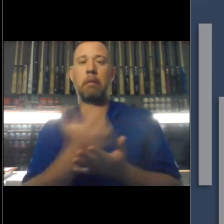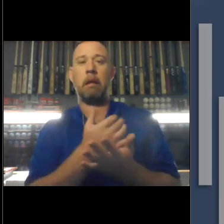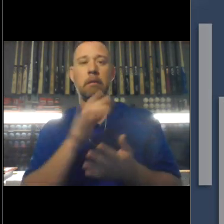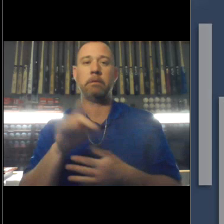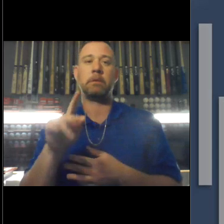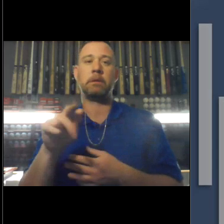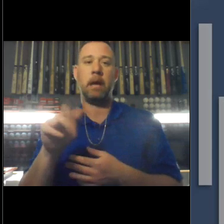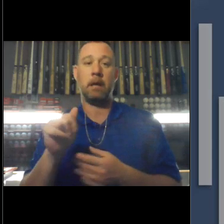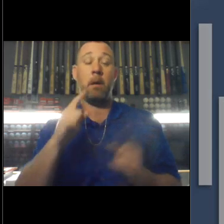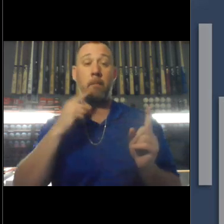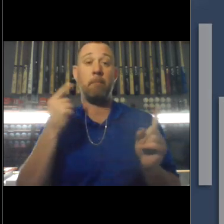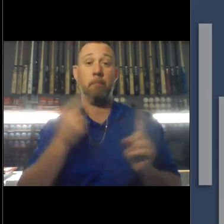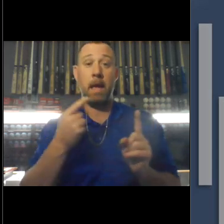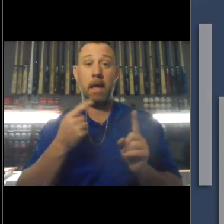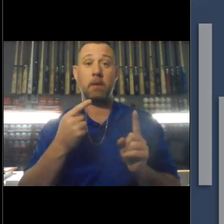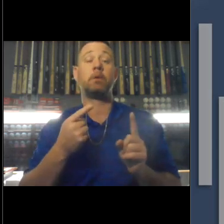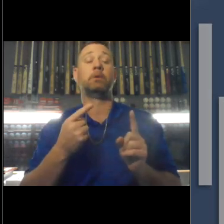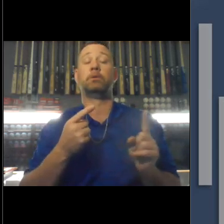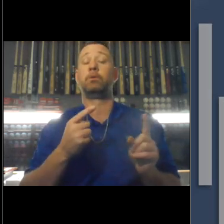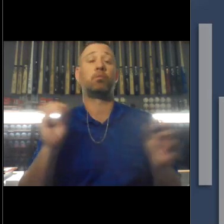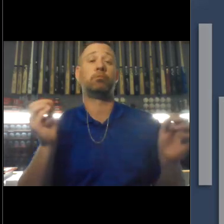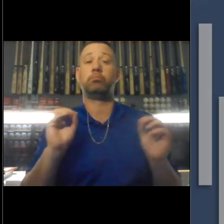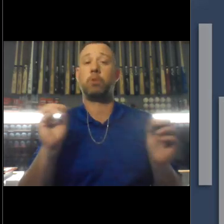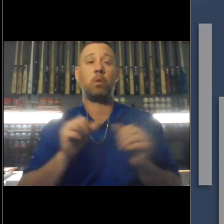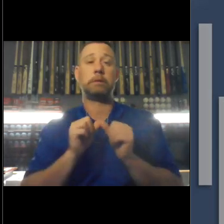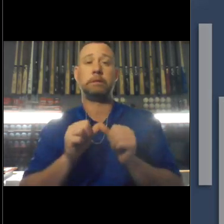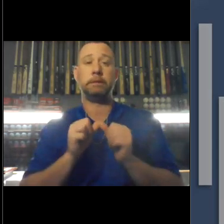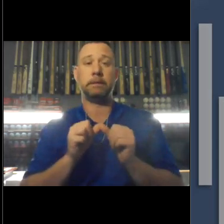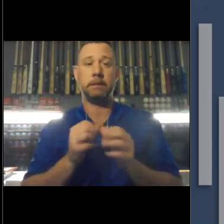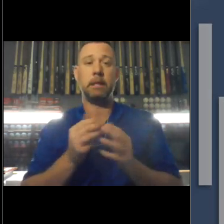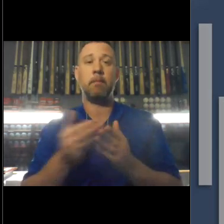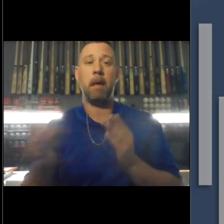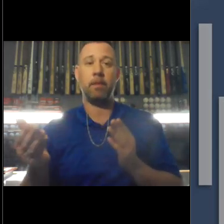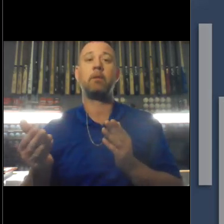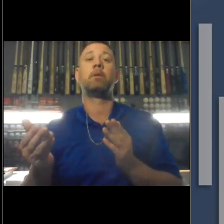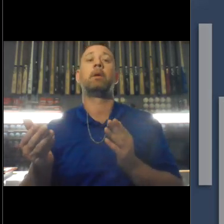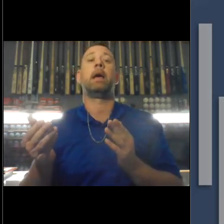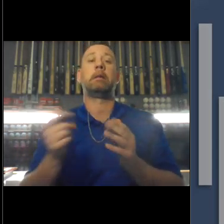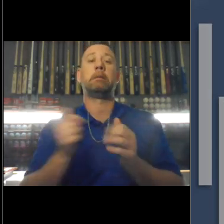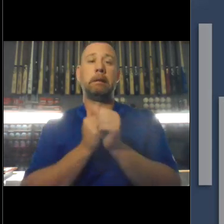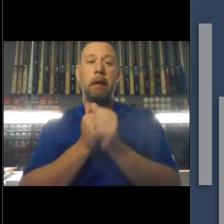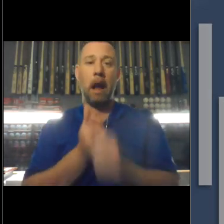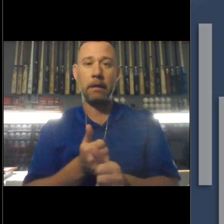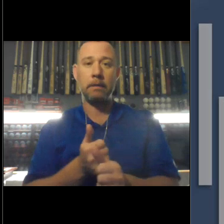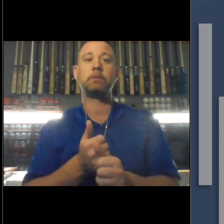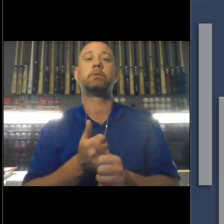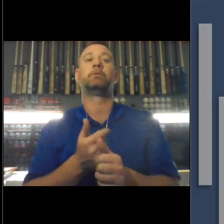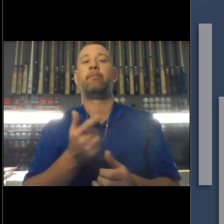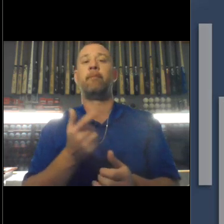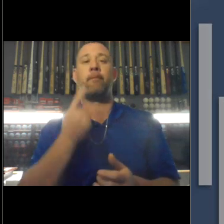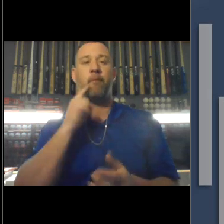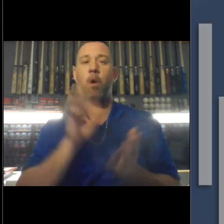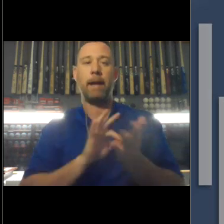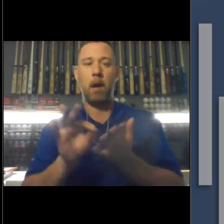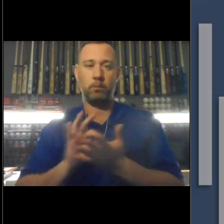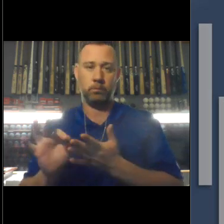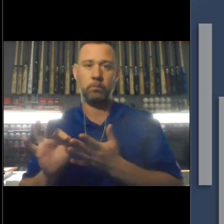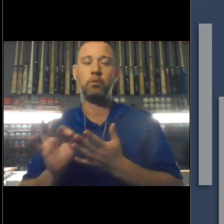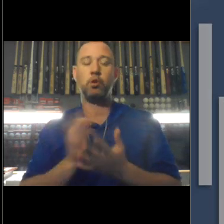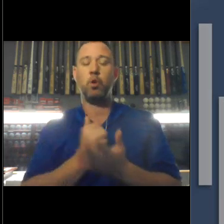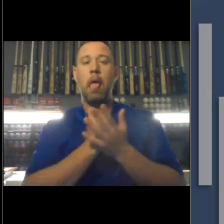main one is that there wasn't any consistent methodology and guidance for conducting counts to help the